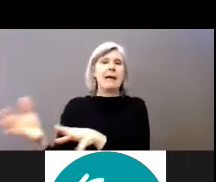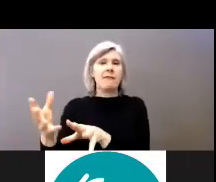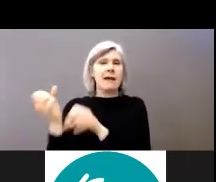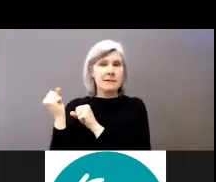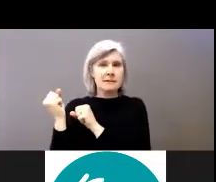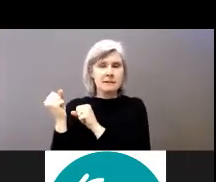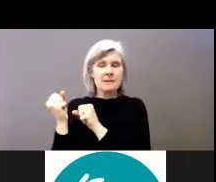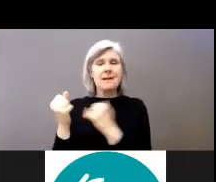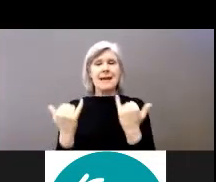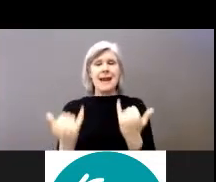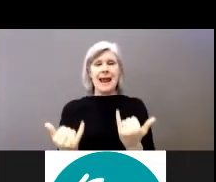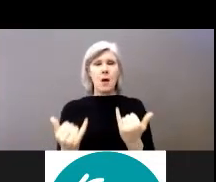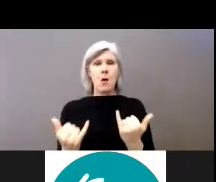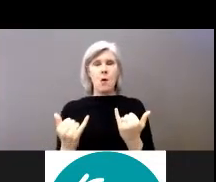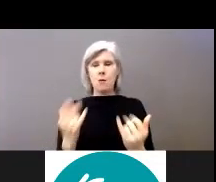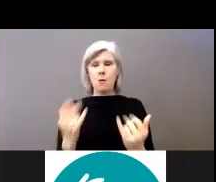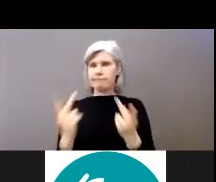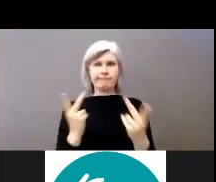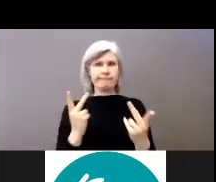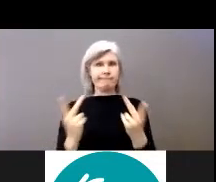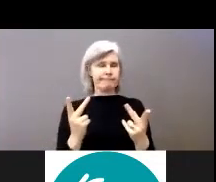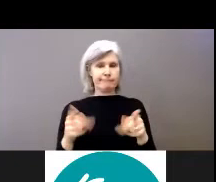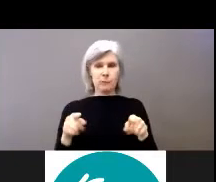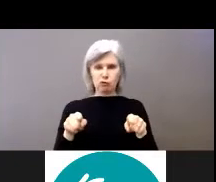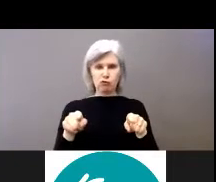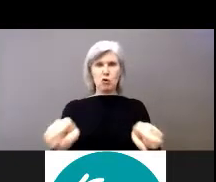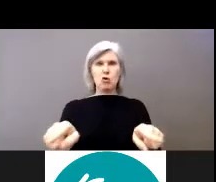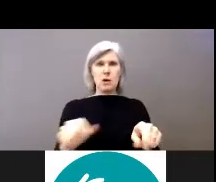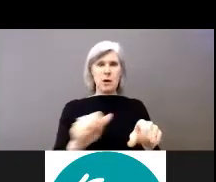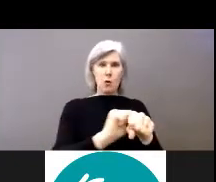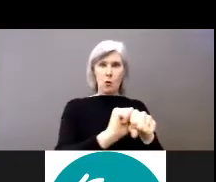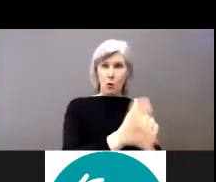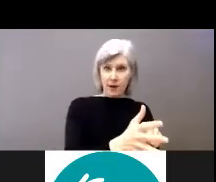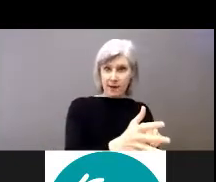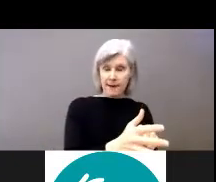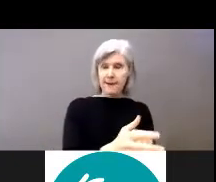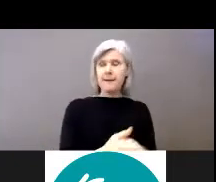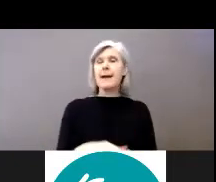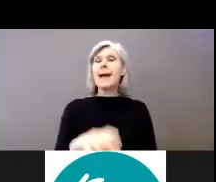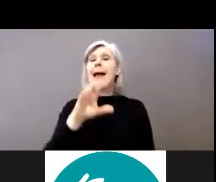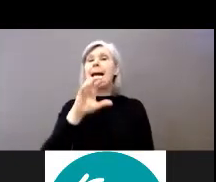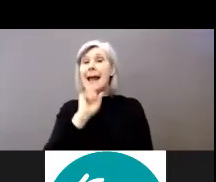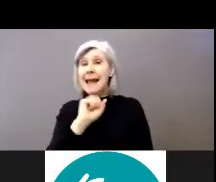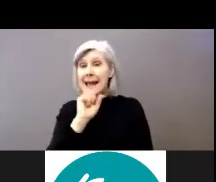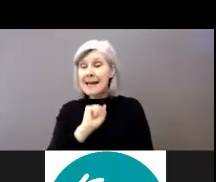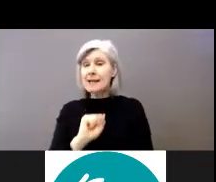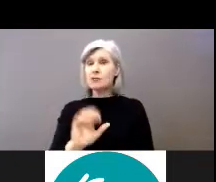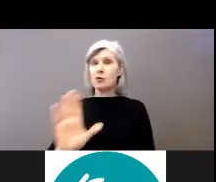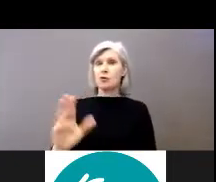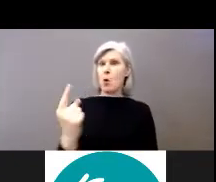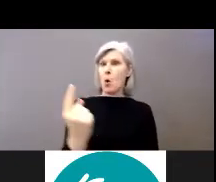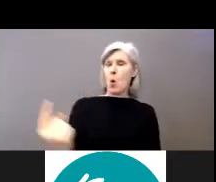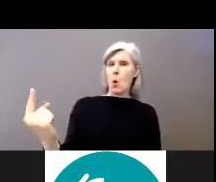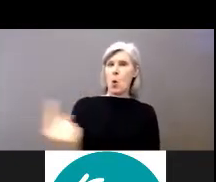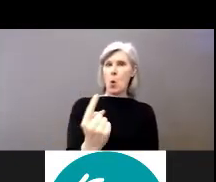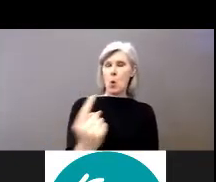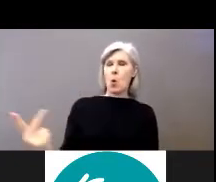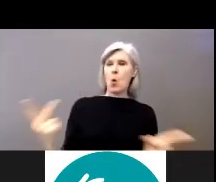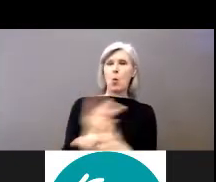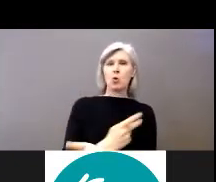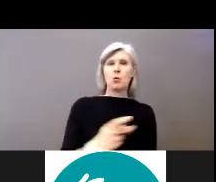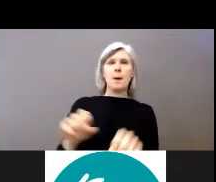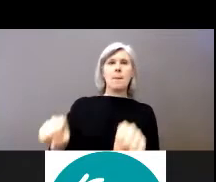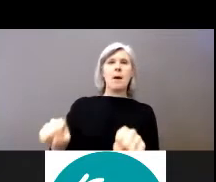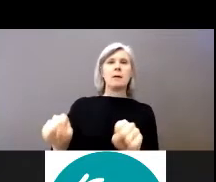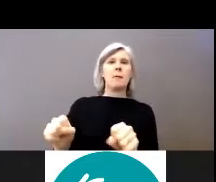here of ageism and COVID-19, as well as social isolation and loneliness. People who are isolated are afraid